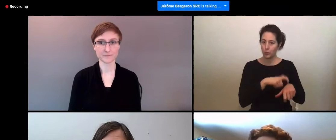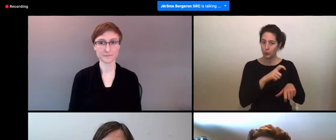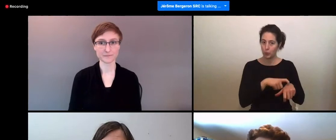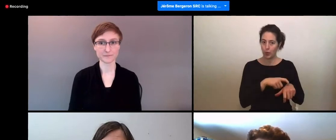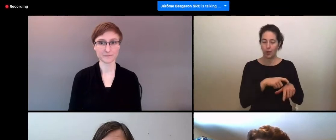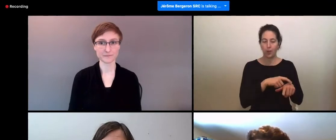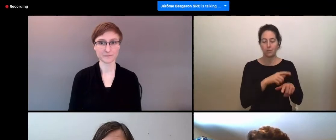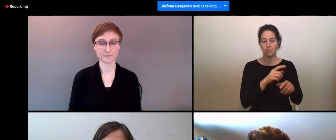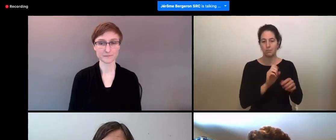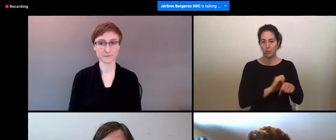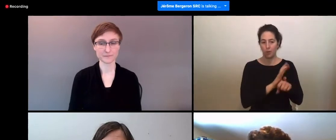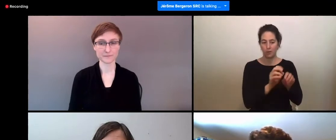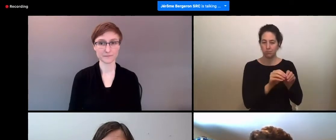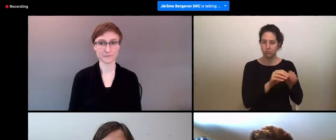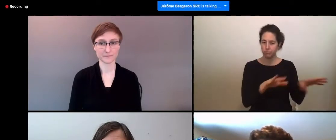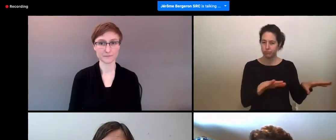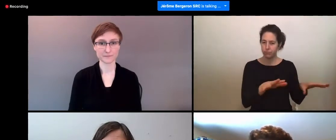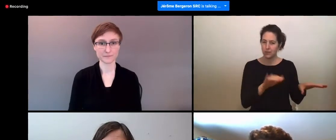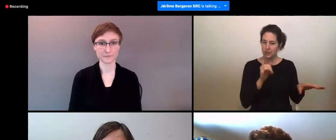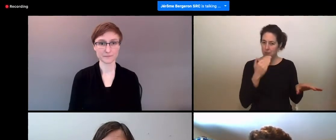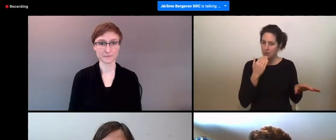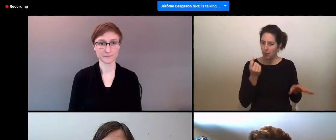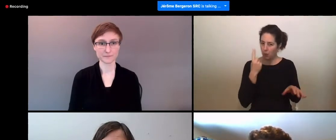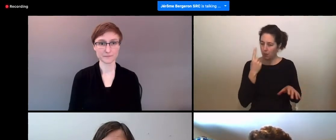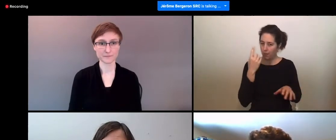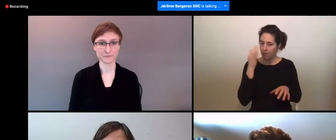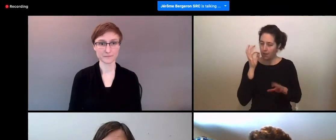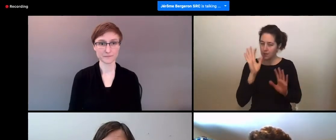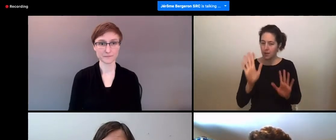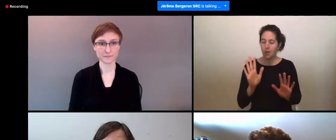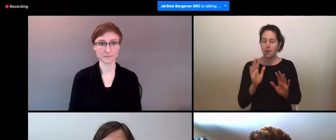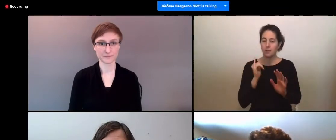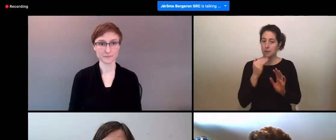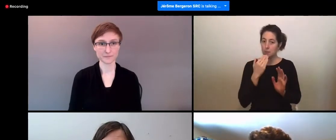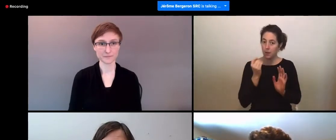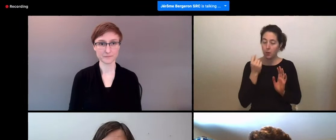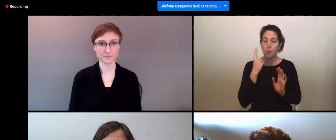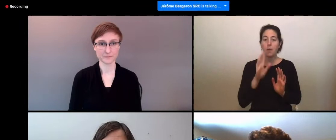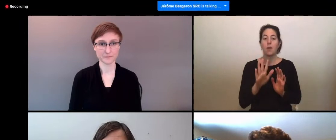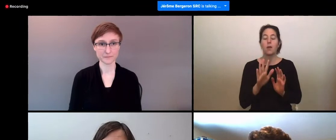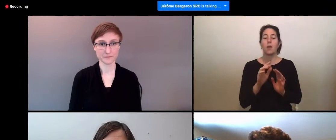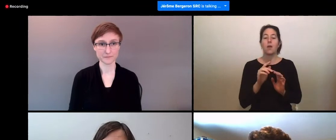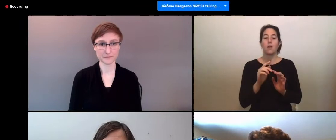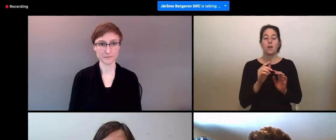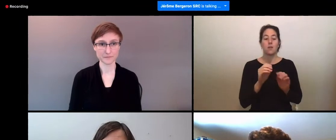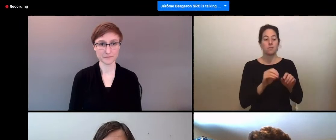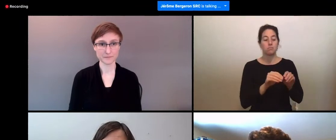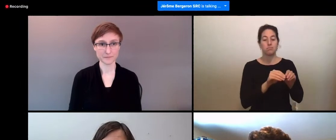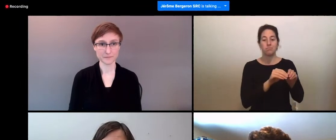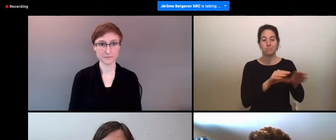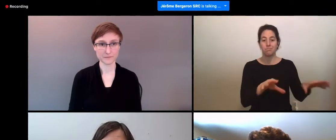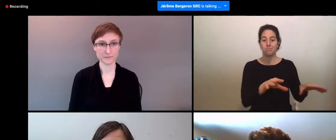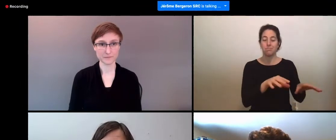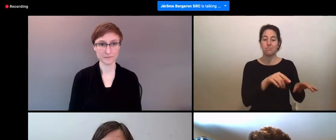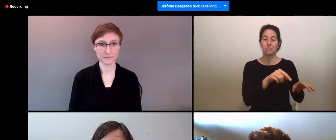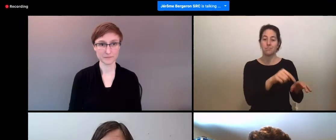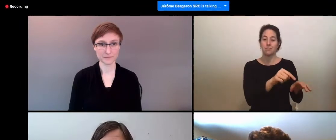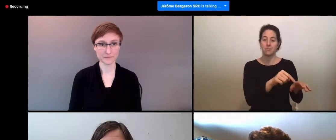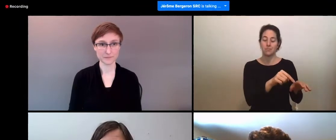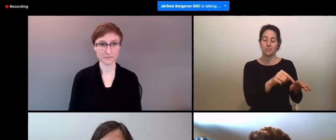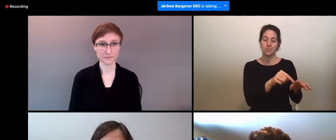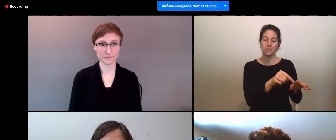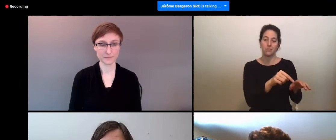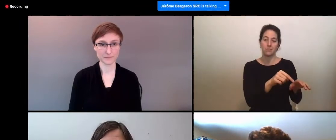qu'on savoir si j'ai bien compris en français. Si j'ai bien compris, les éclosions dans ces foyers-là ont